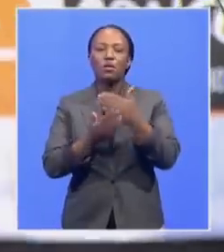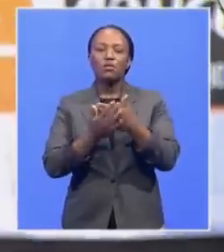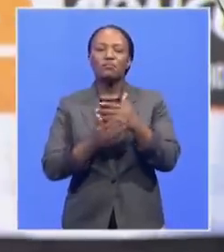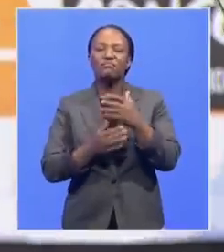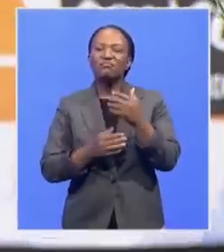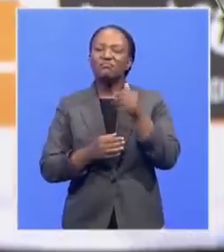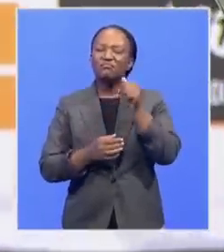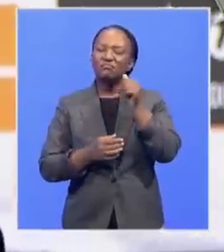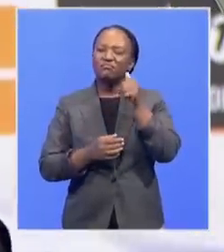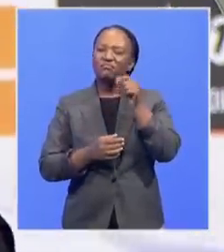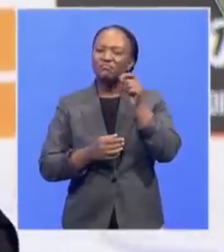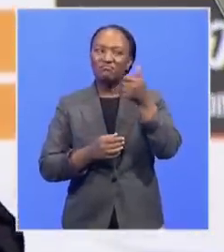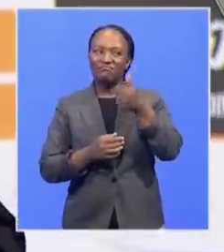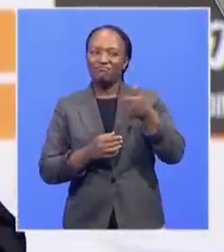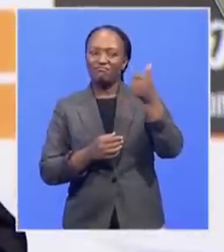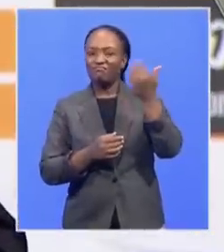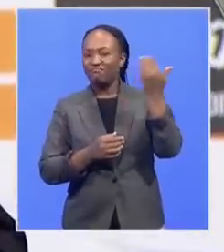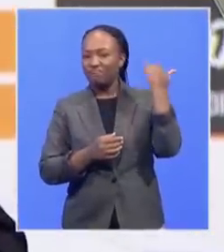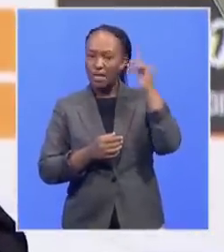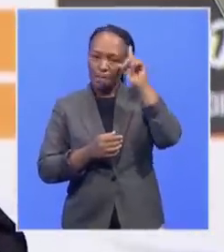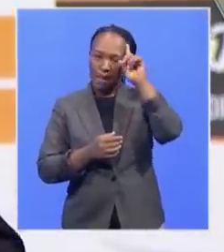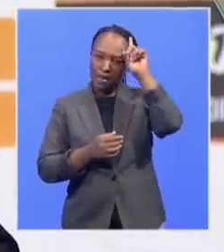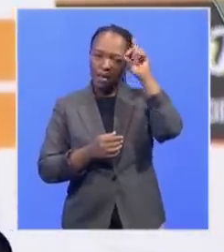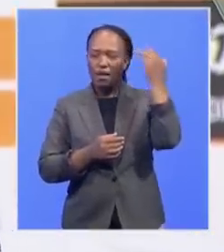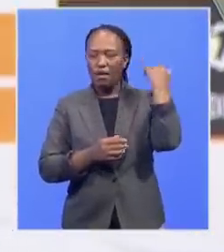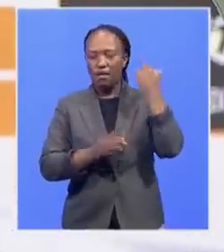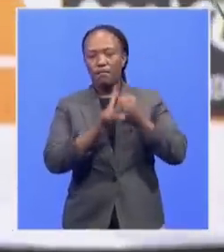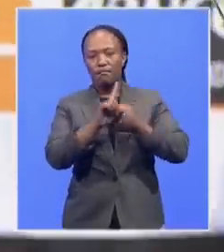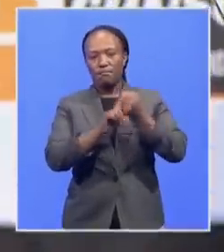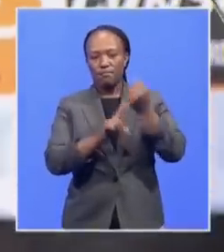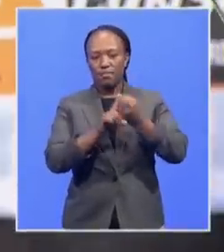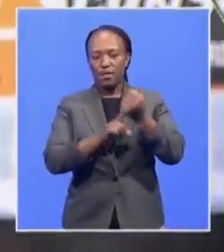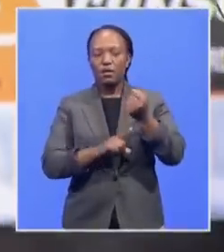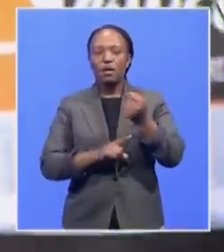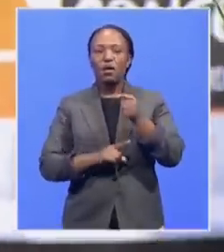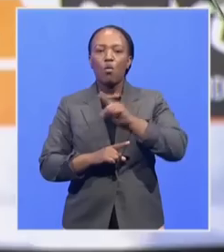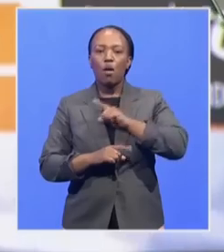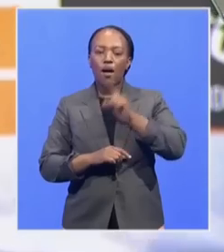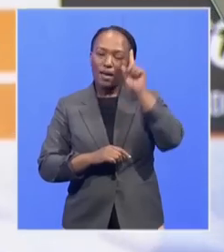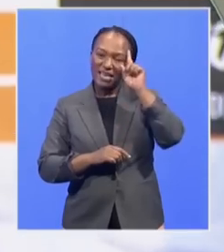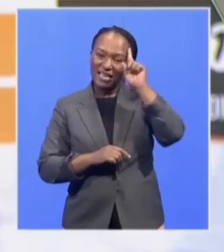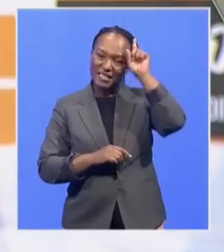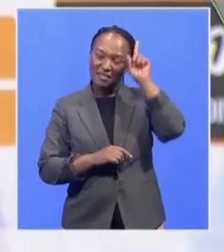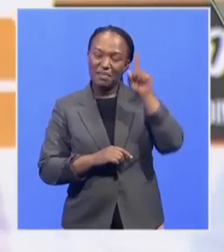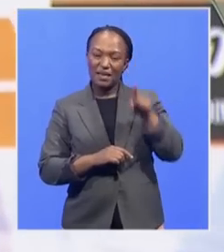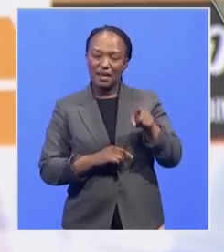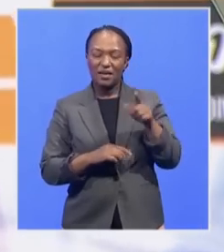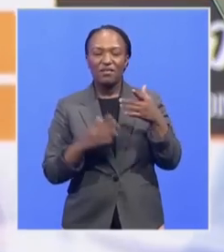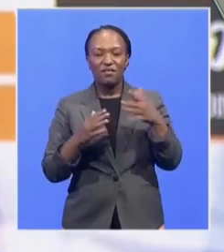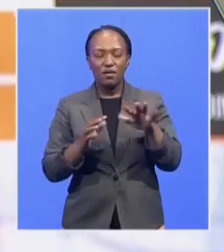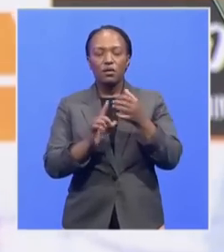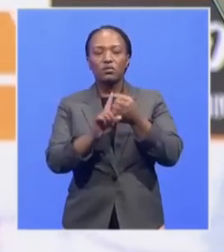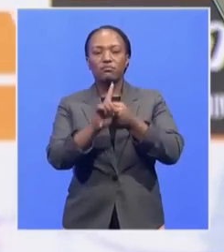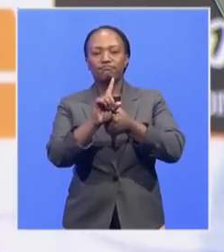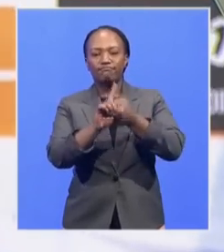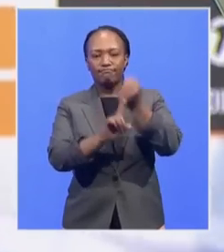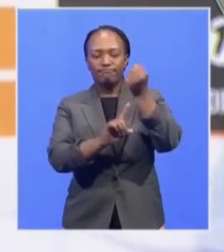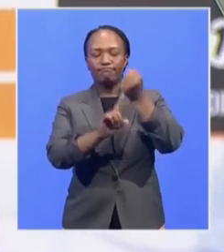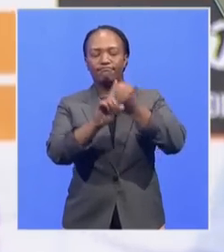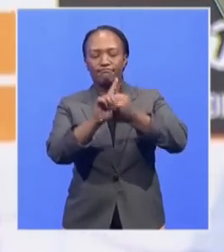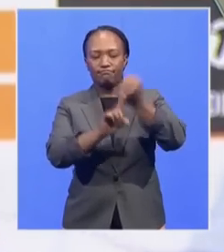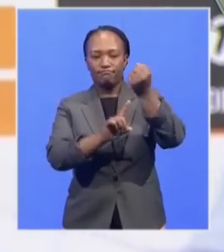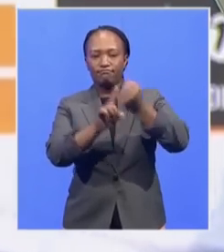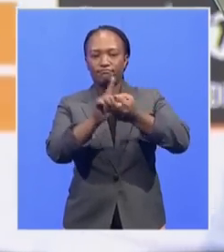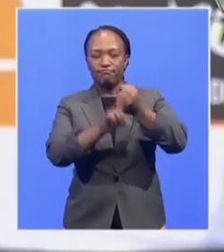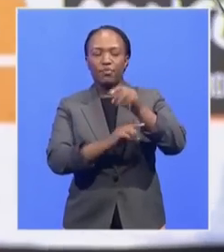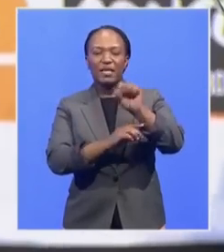Mandela a ne a lwanela yona ka bane Nelson Mandela o ne a lwanela South Africa